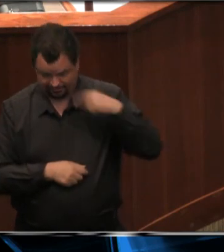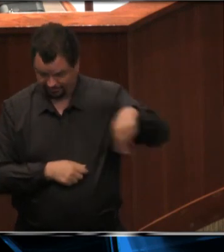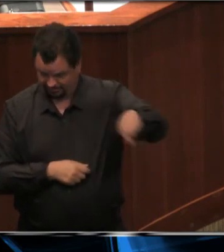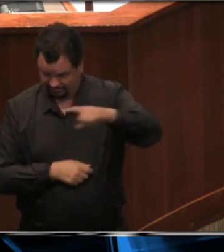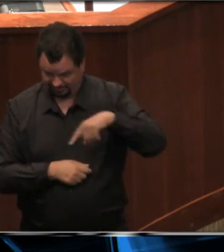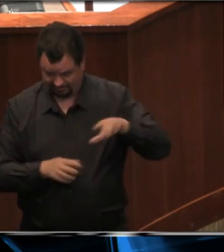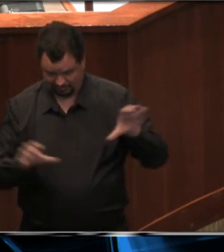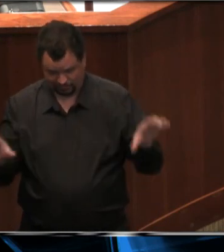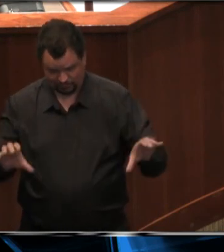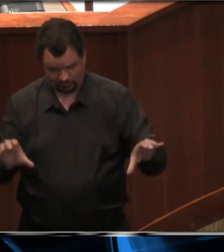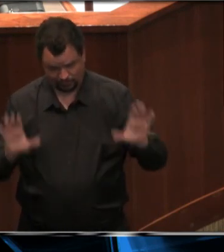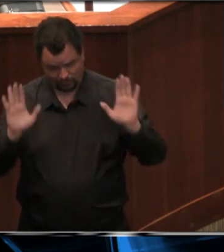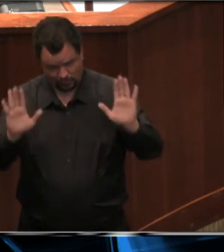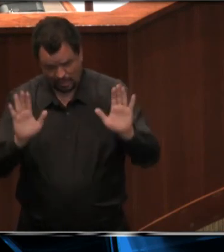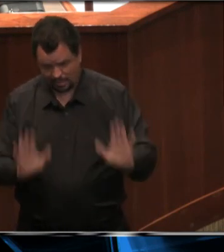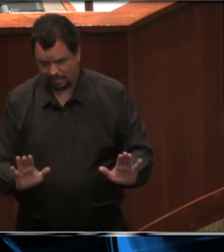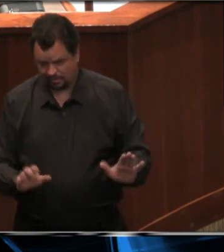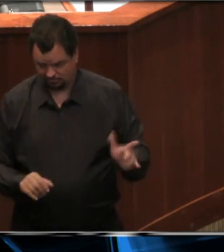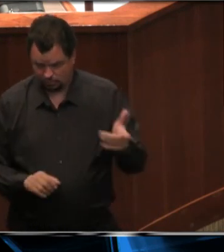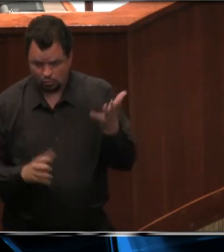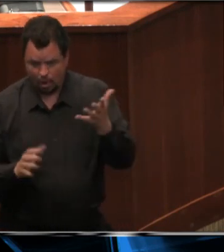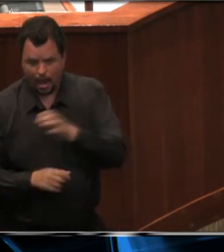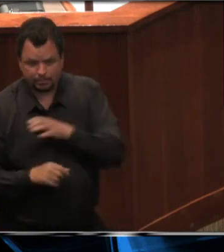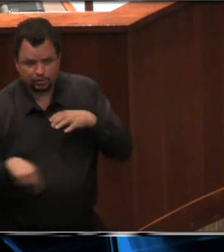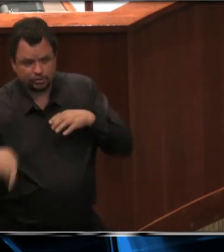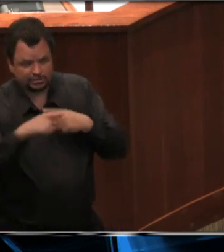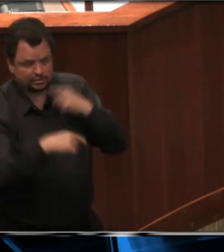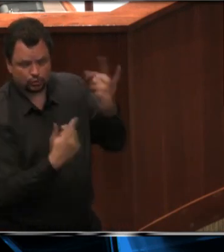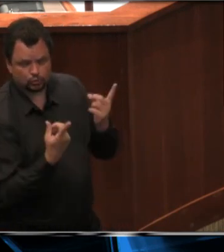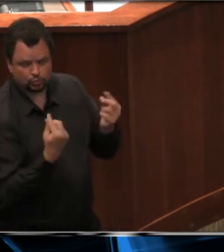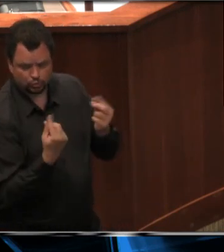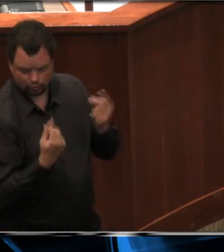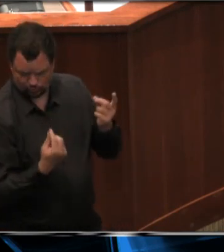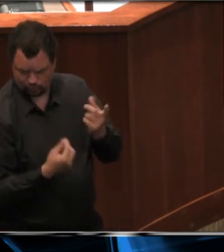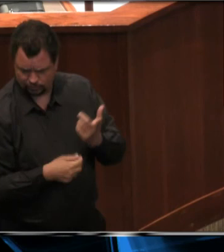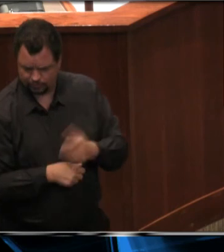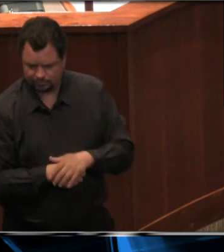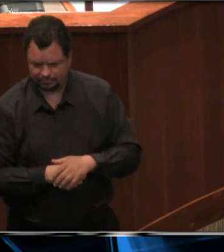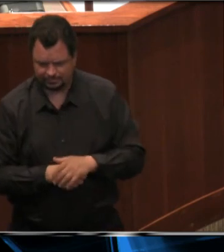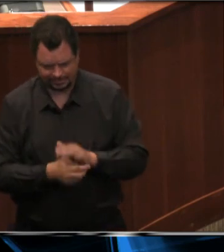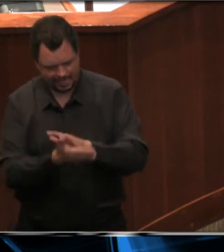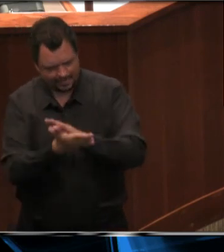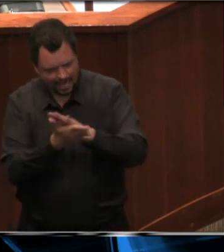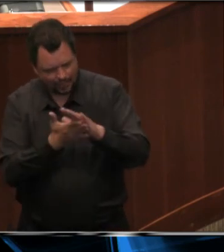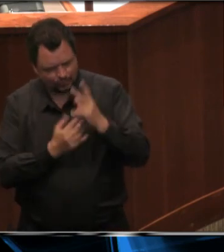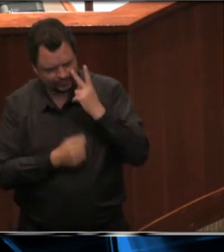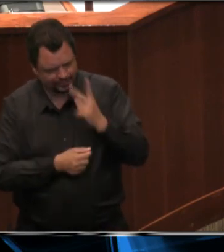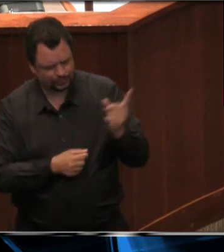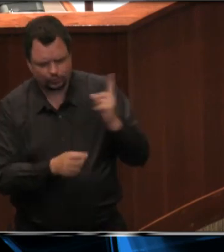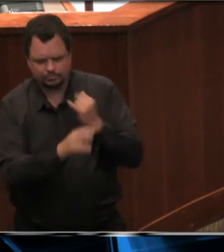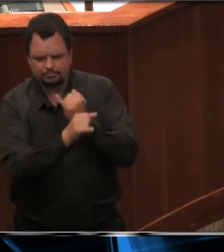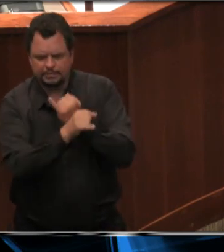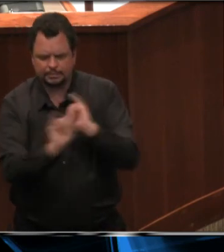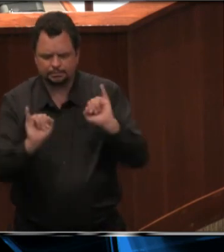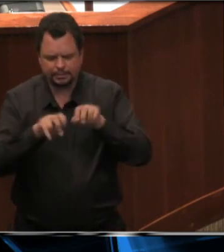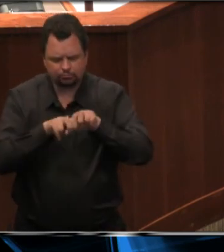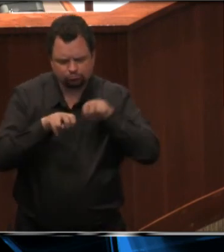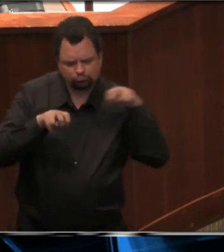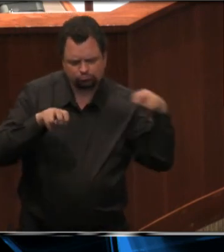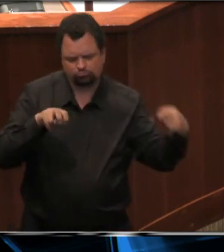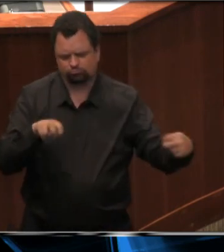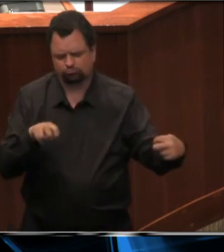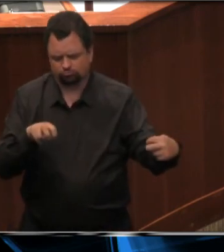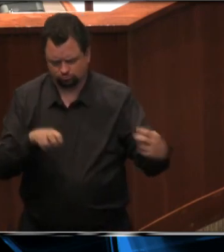told you to do. So it's great to see a diverse group of people here that is independent from the county commissioners, yet has a county